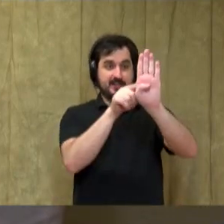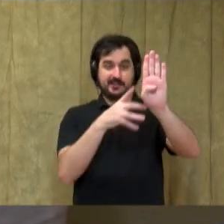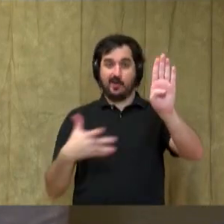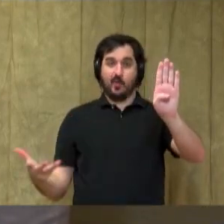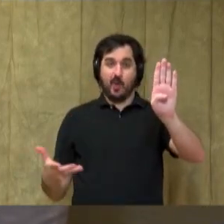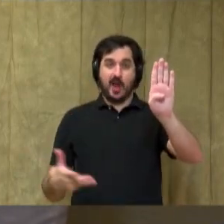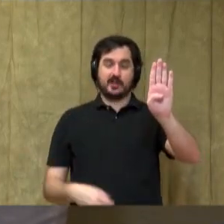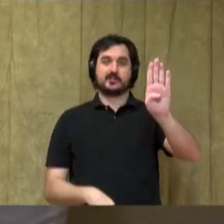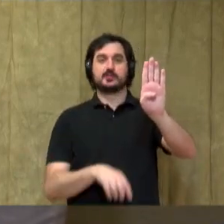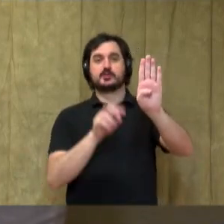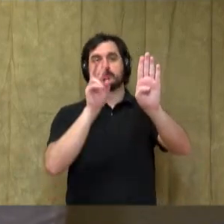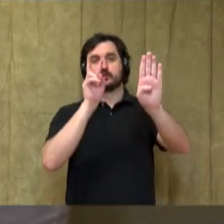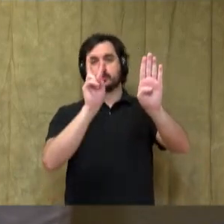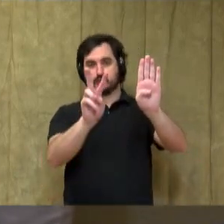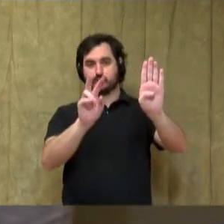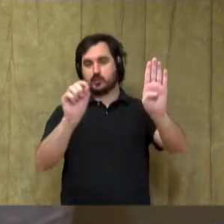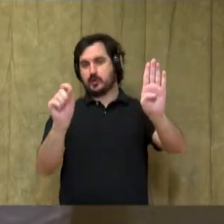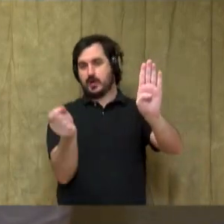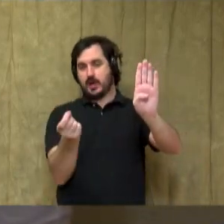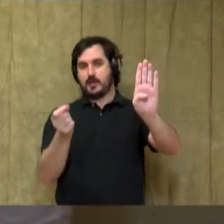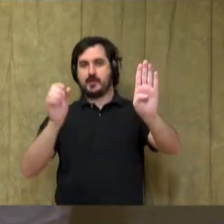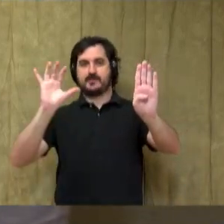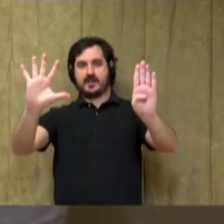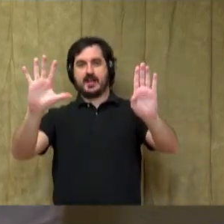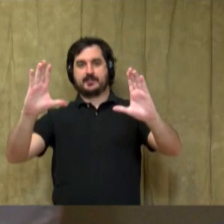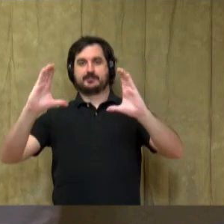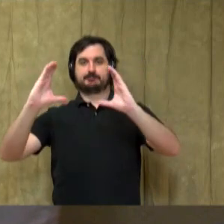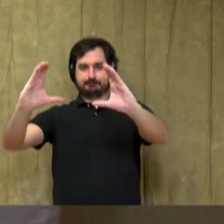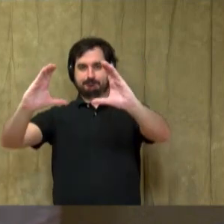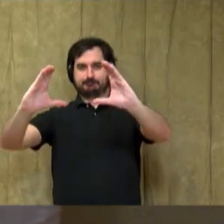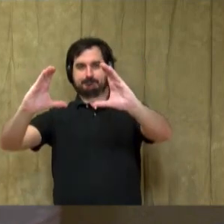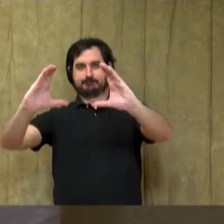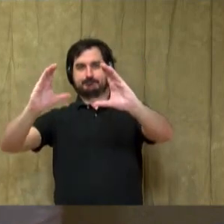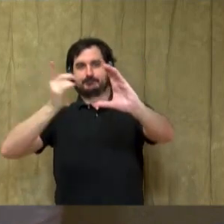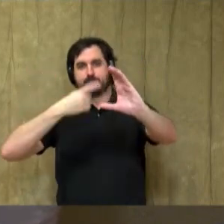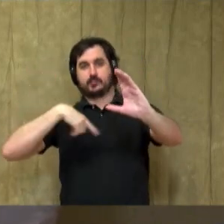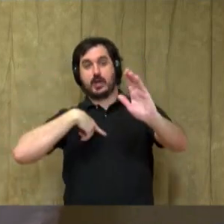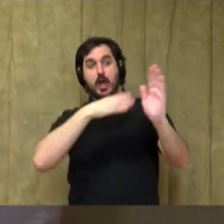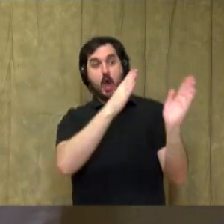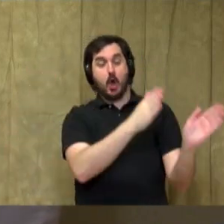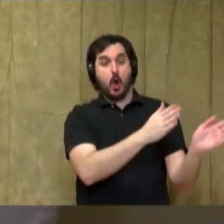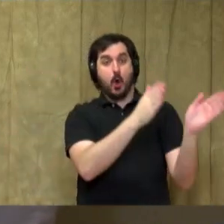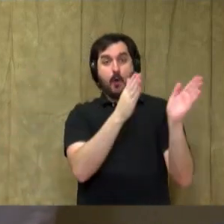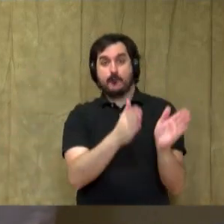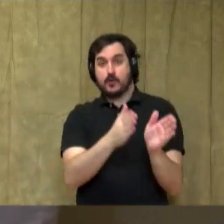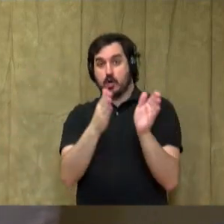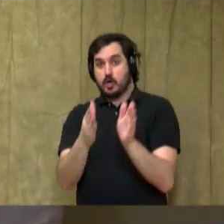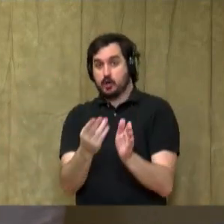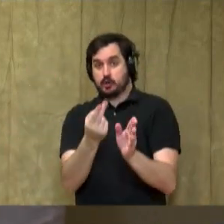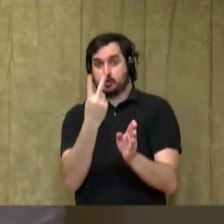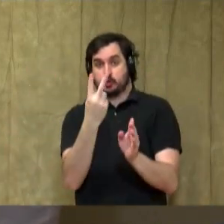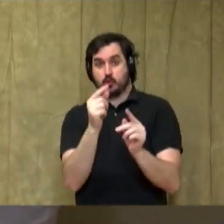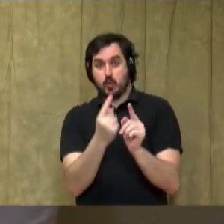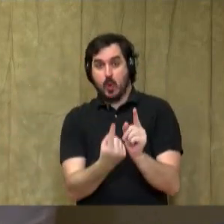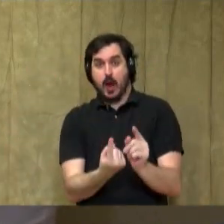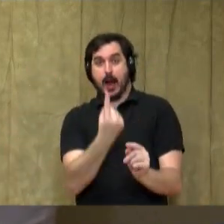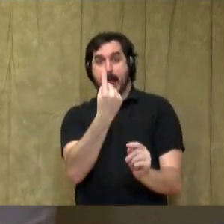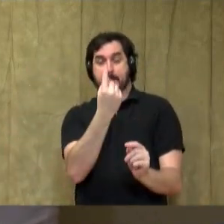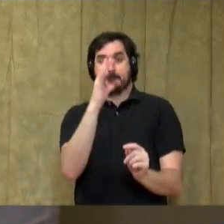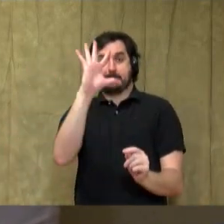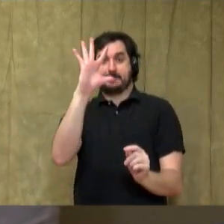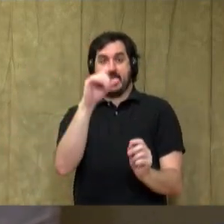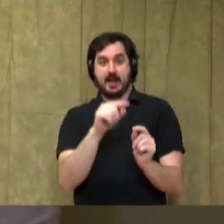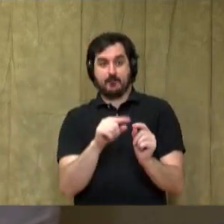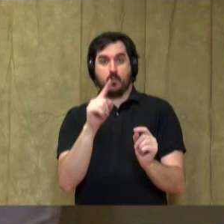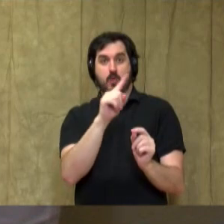is 2, 5. We moved over 2 and up 5, and